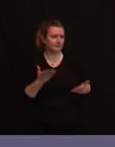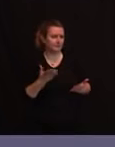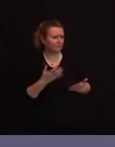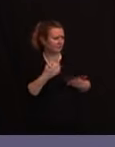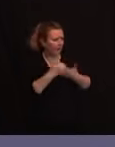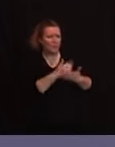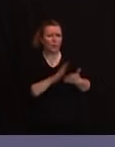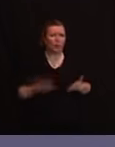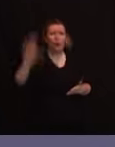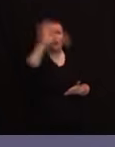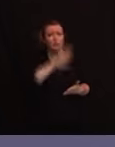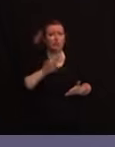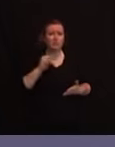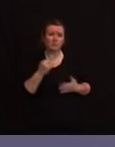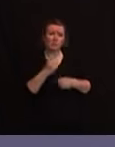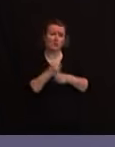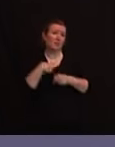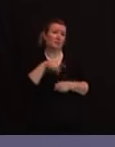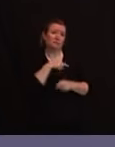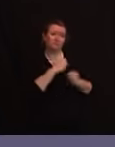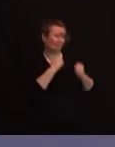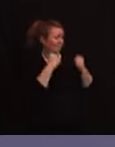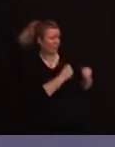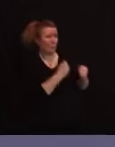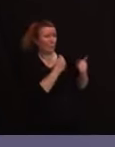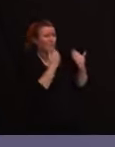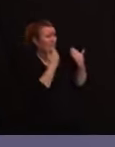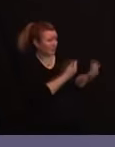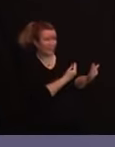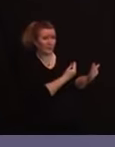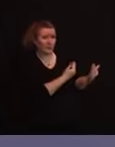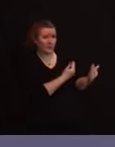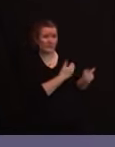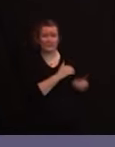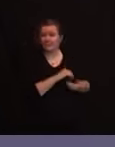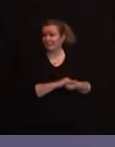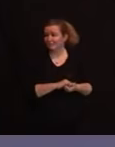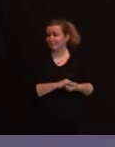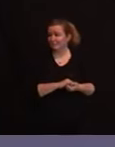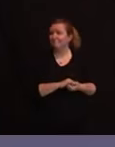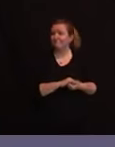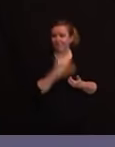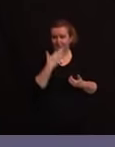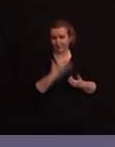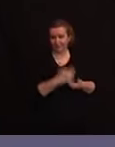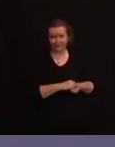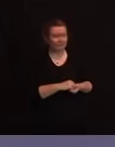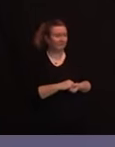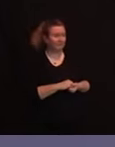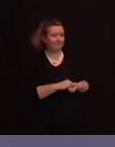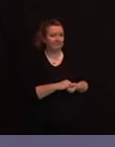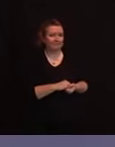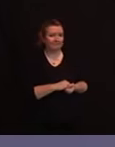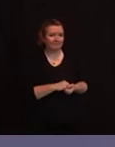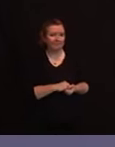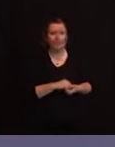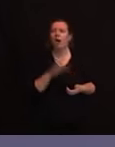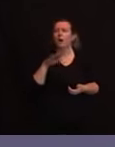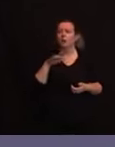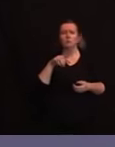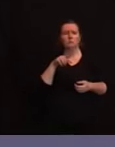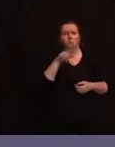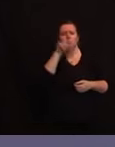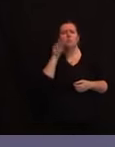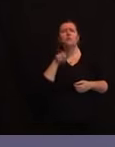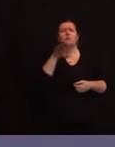stronger and better. So thank you, man. Great to have you. Please. Governor, we're seeing reports that the federal